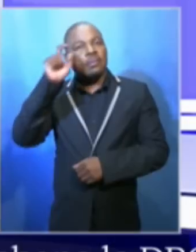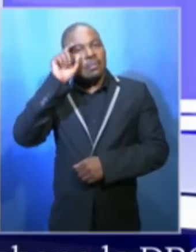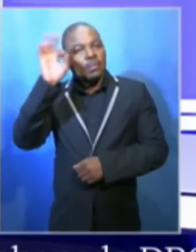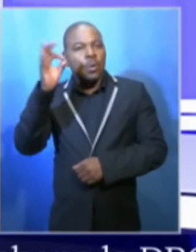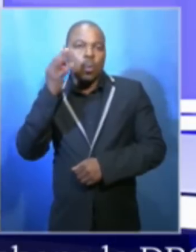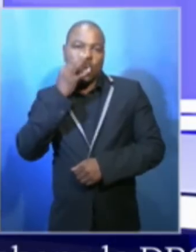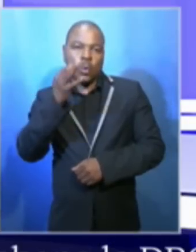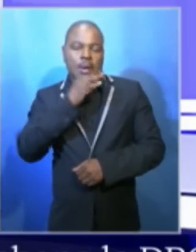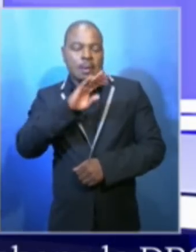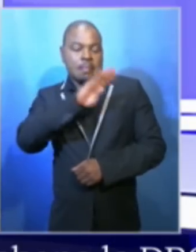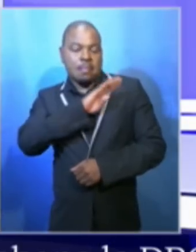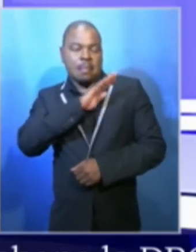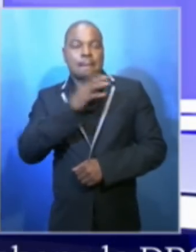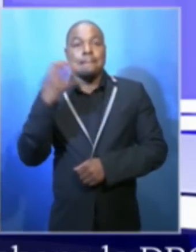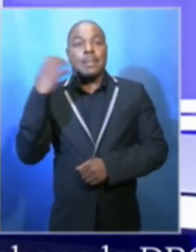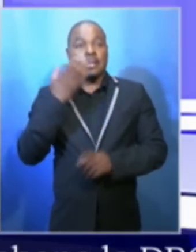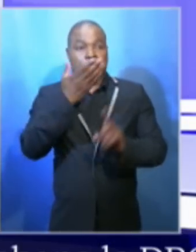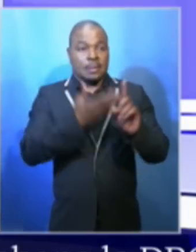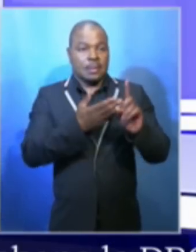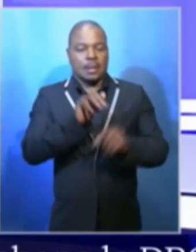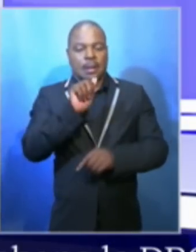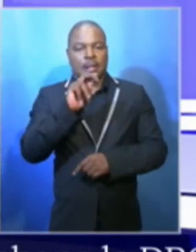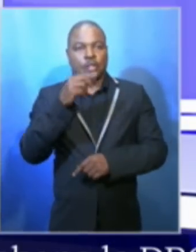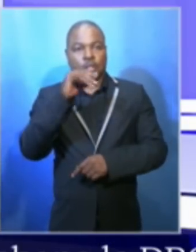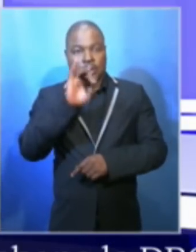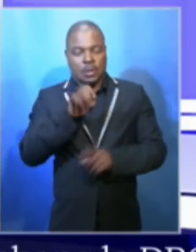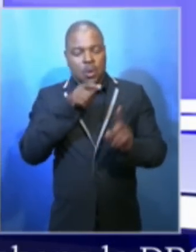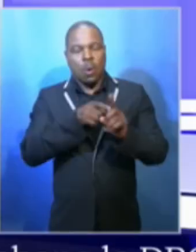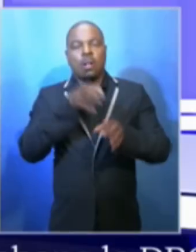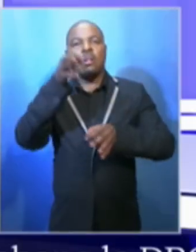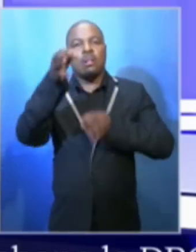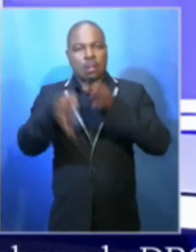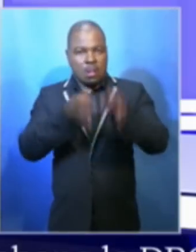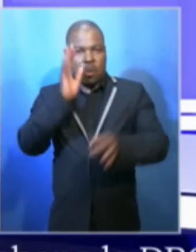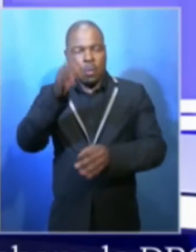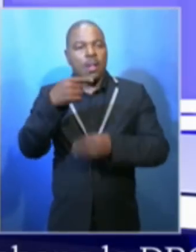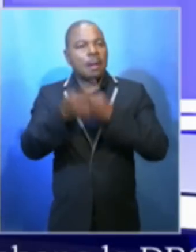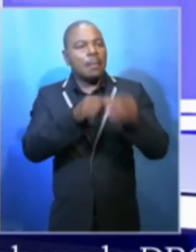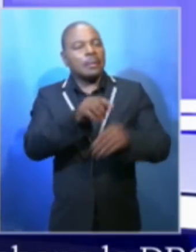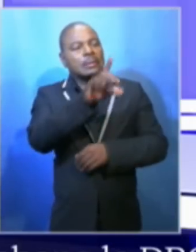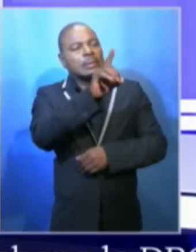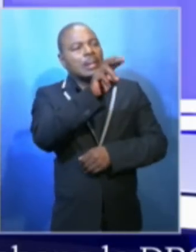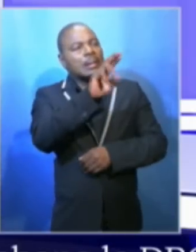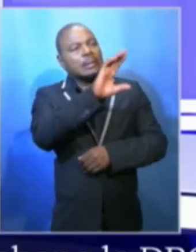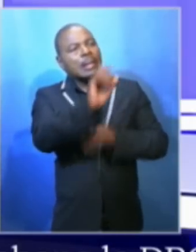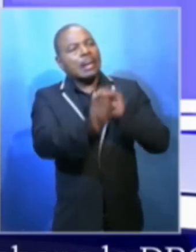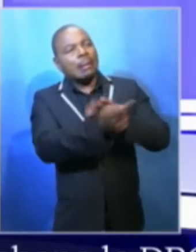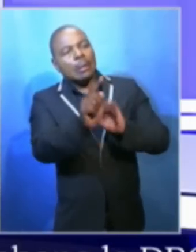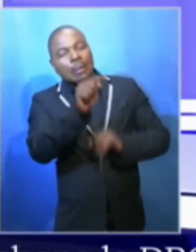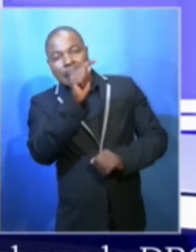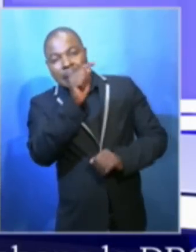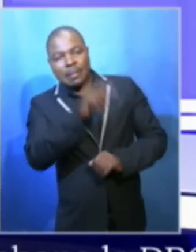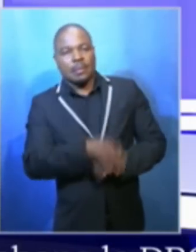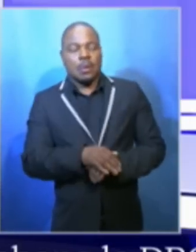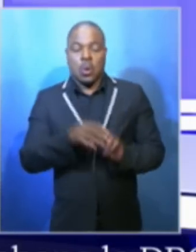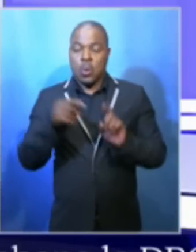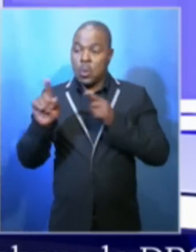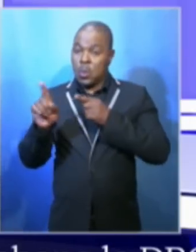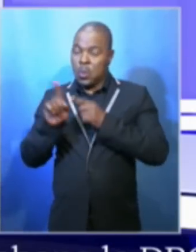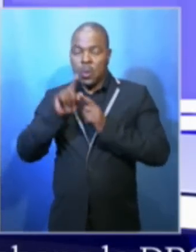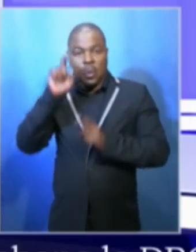Motshekga o tlile go bua le setšhaba ka ga se se diragetseng kwa Democratic Republic of Congo. Mbalula o ikwetse go kgotla